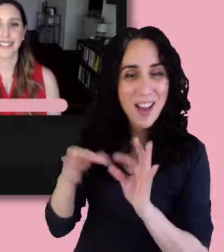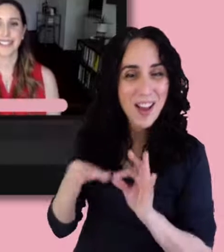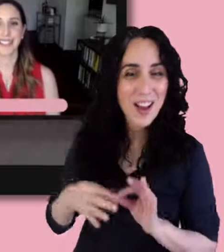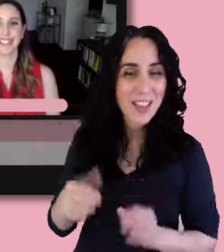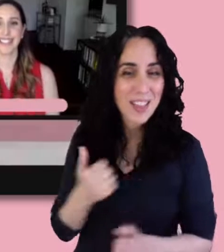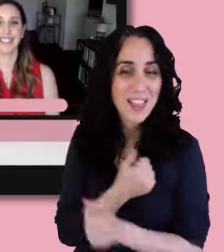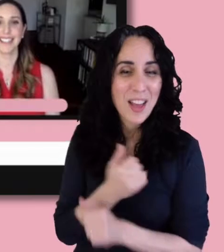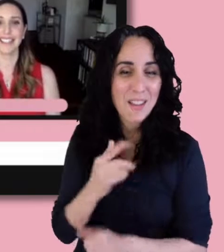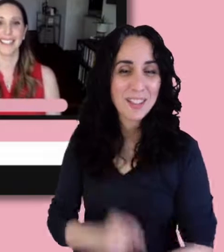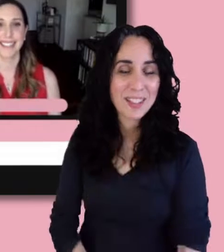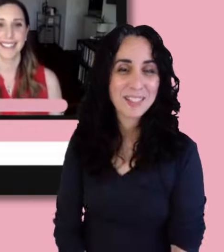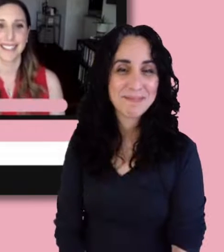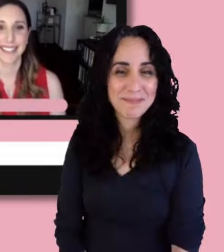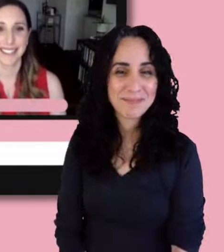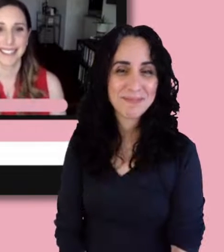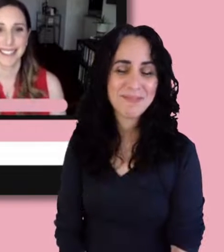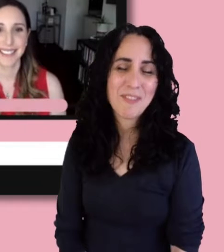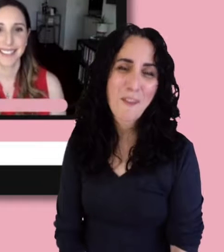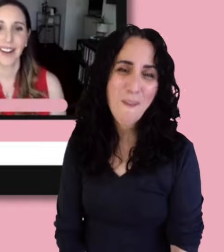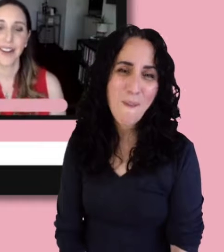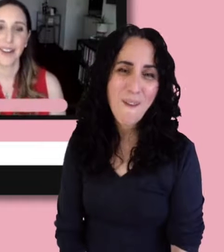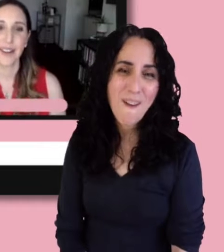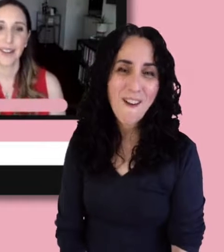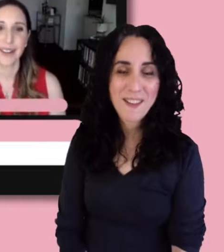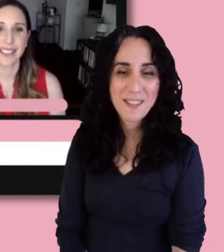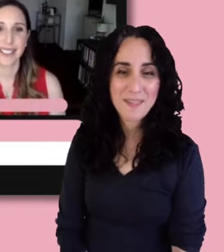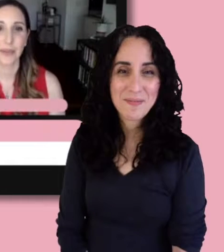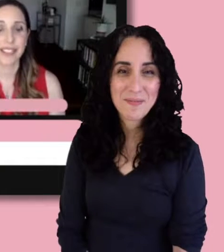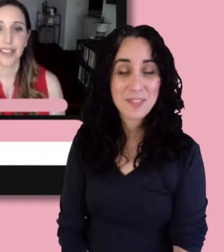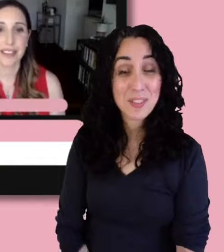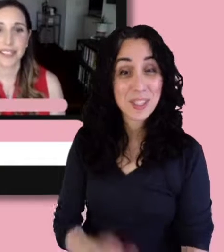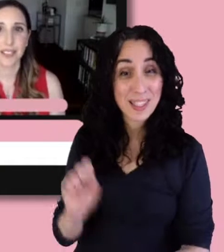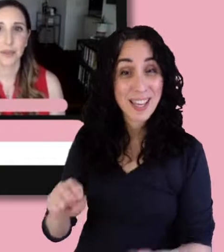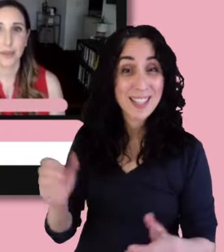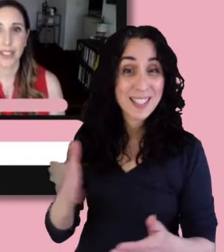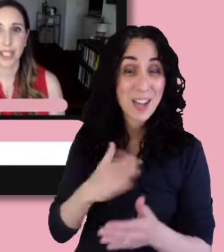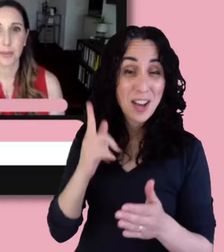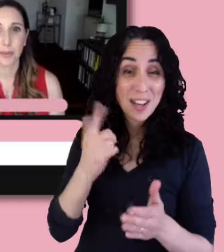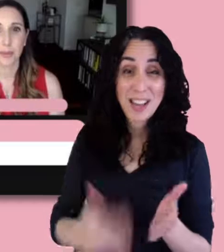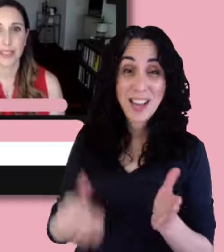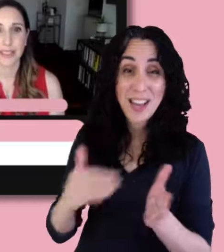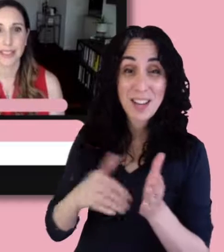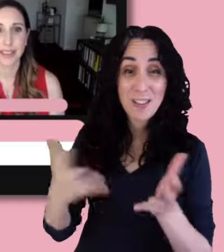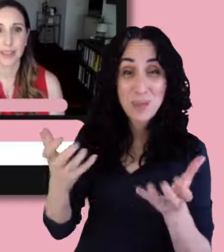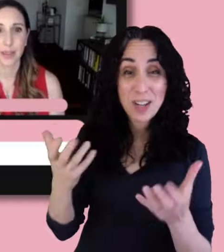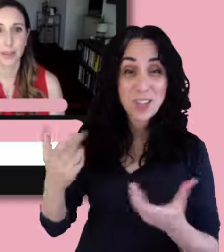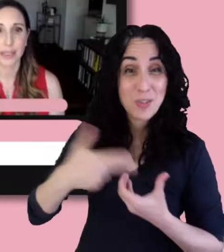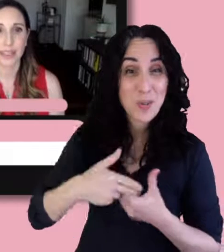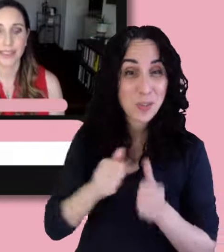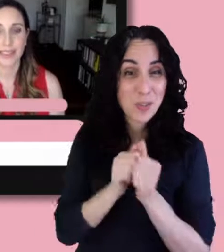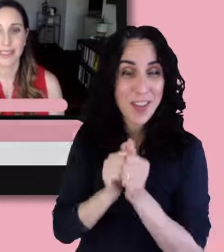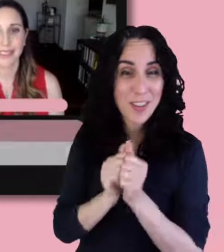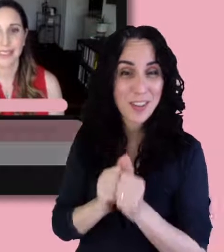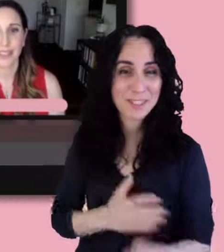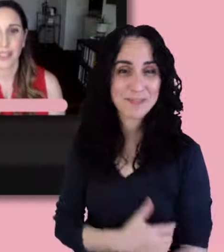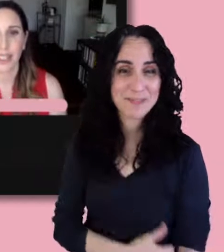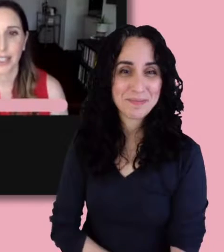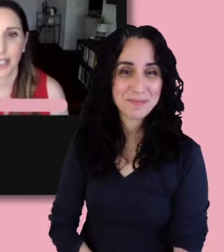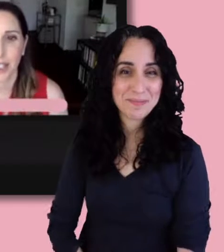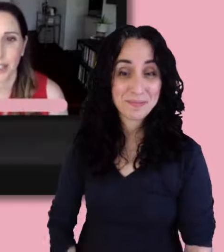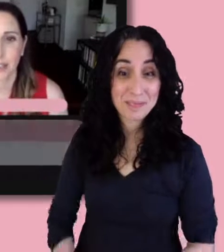commenting. They love it. Oh, we could all sing it one more time if you want to sing it along with me.